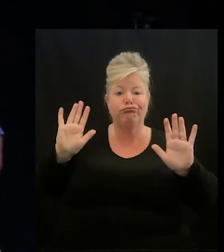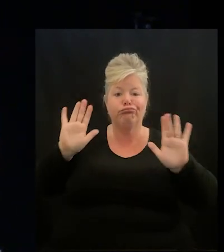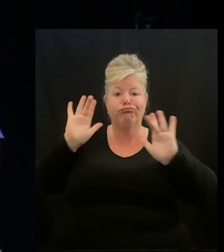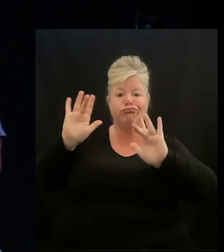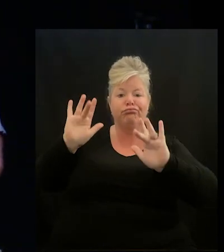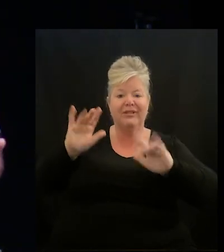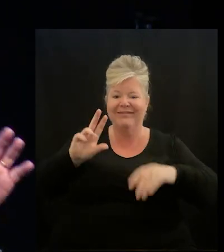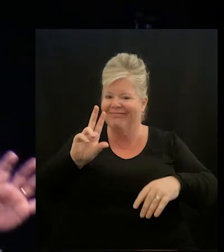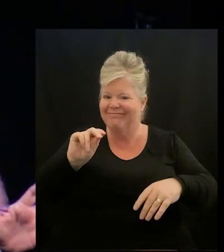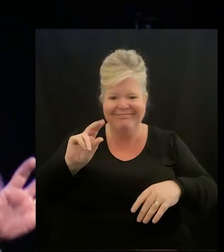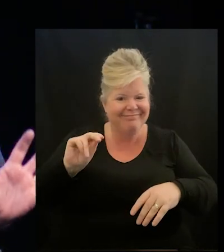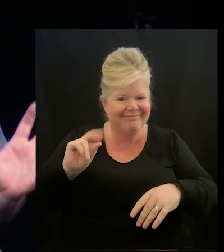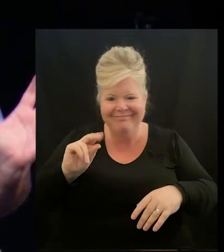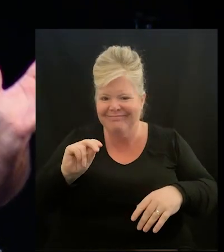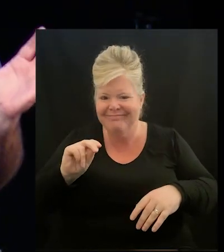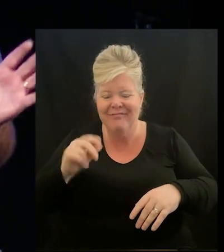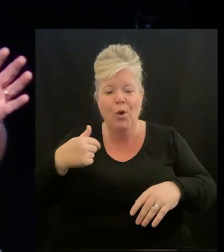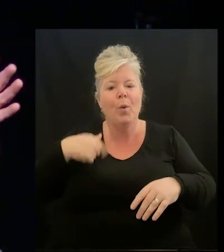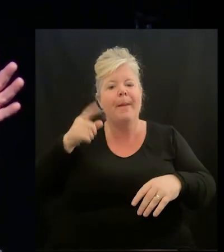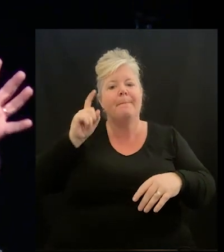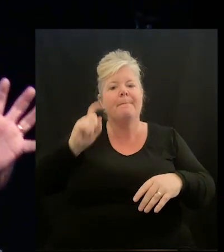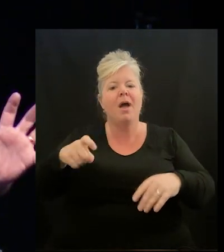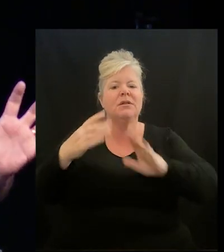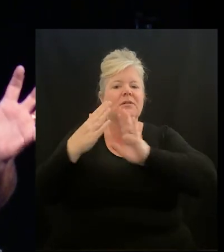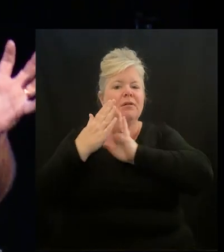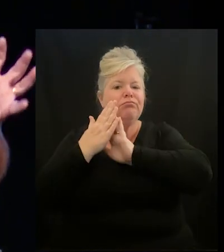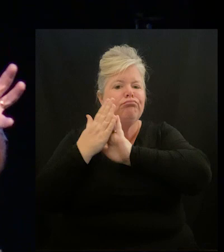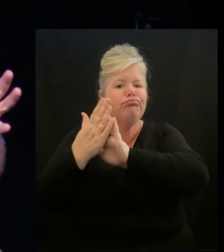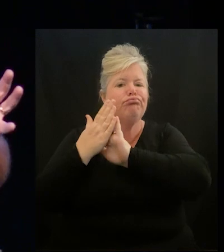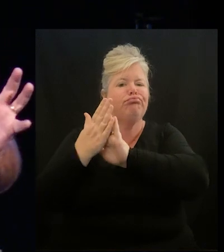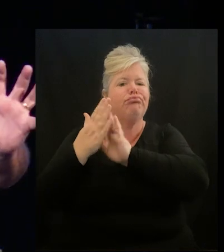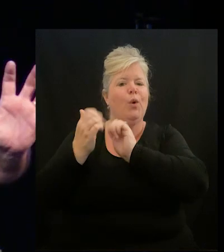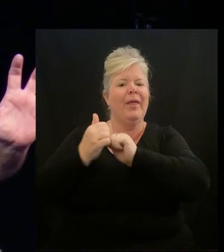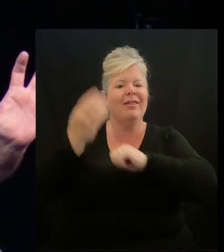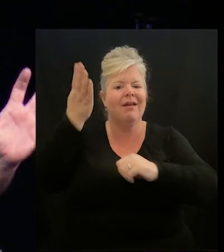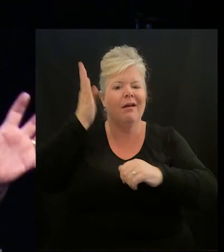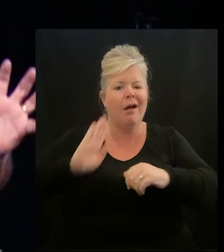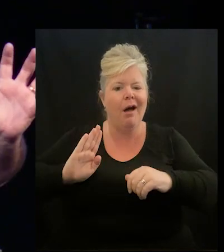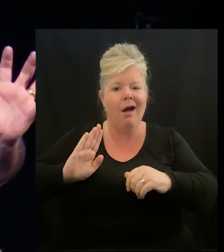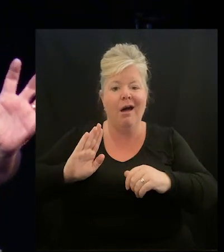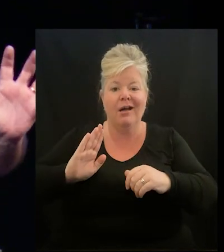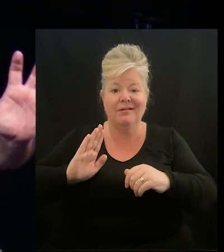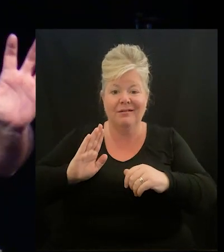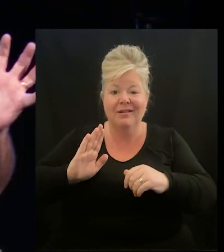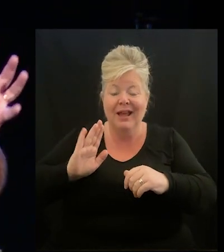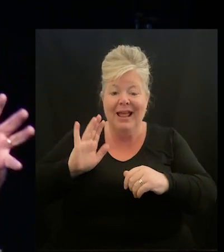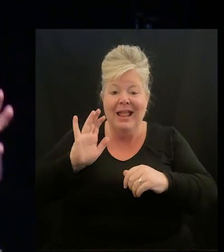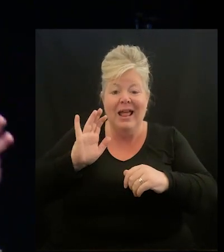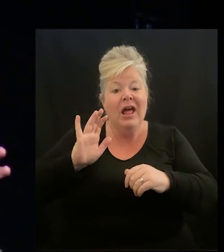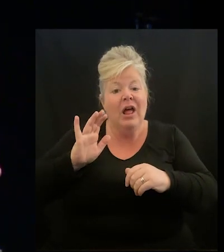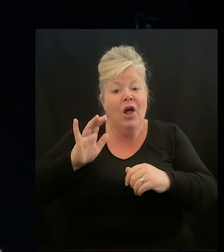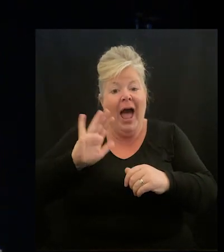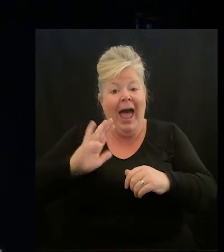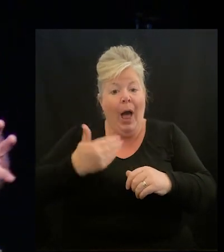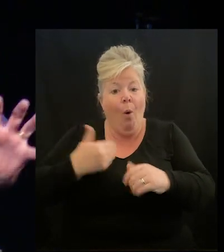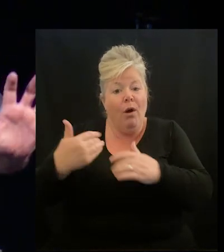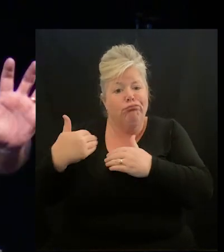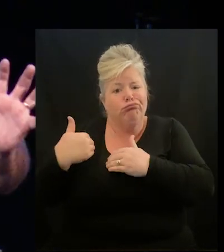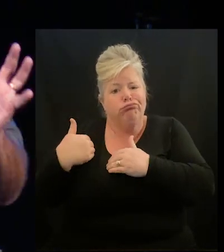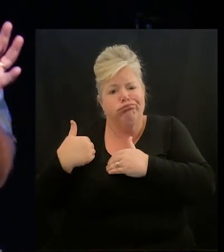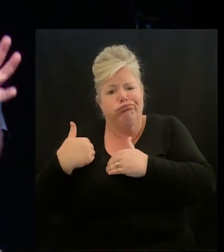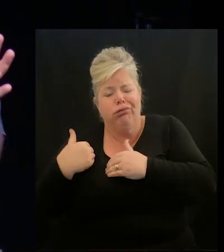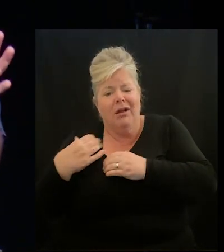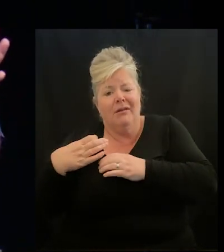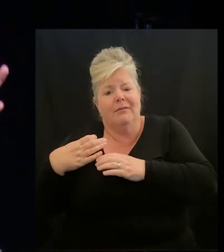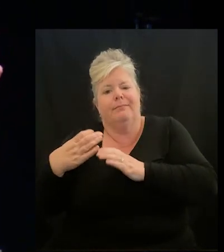in to God, as we're able to roll these burdens, as we're able to take this load that we're carrying and we're